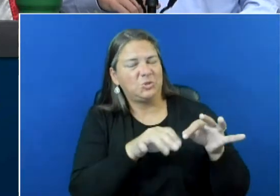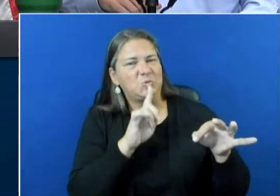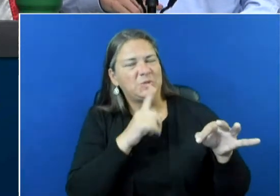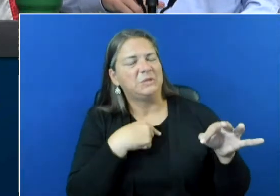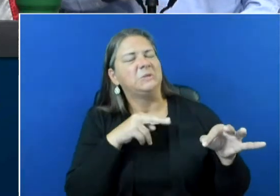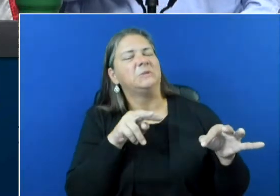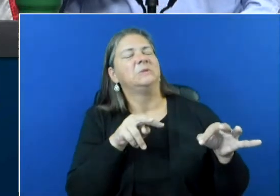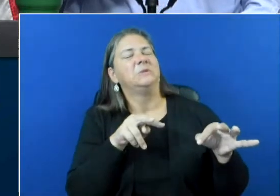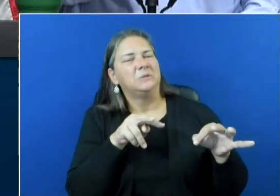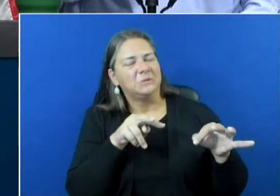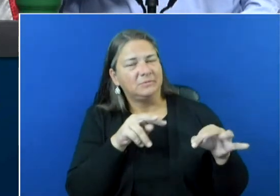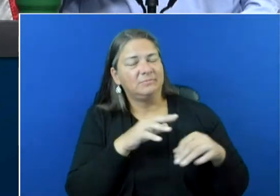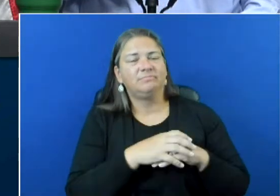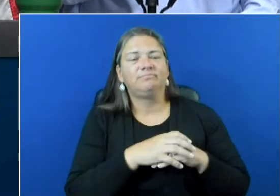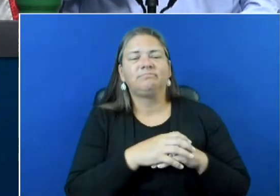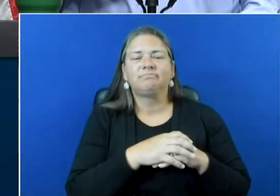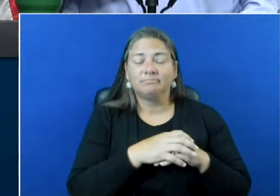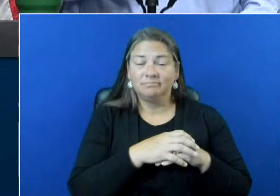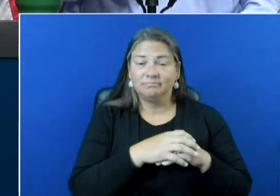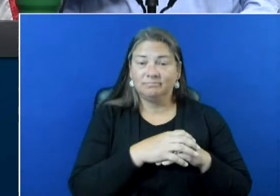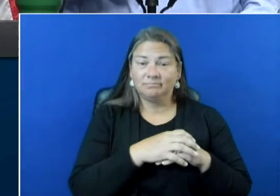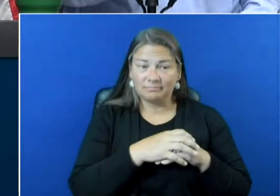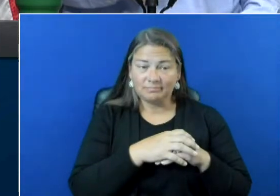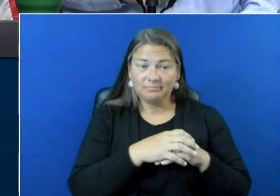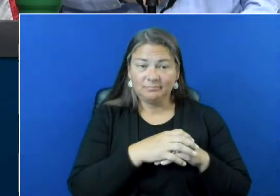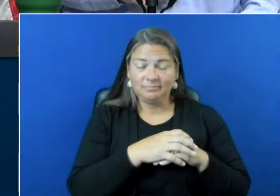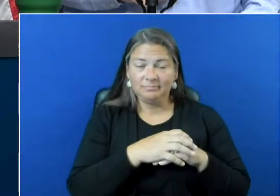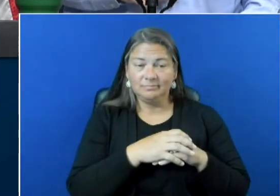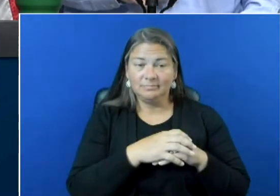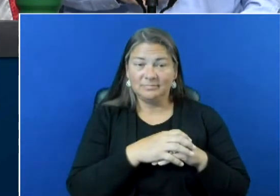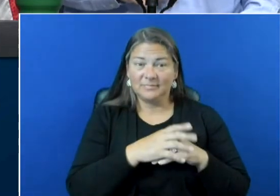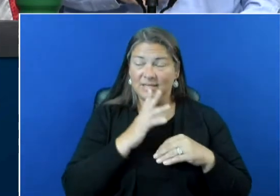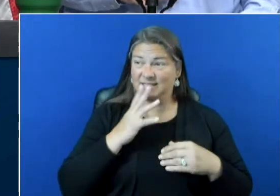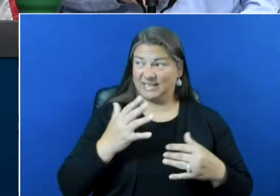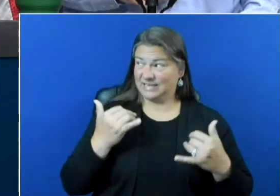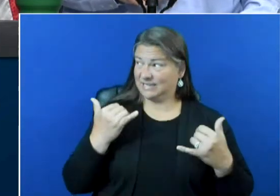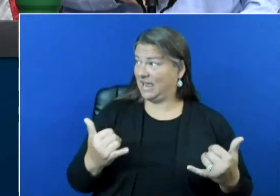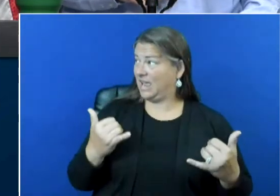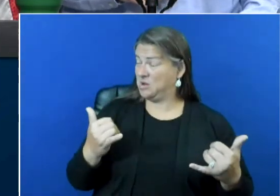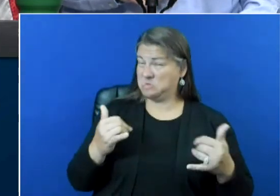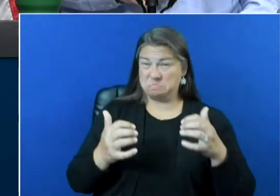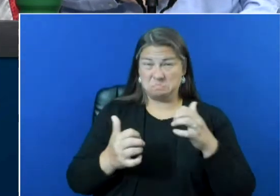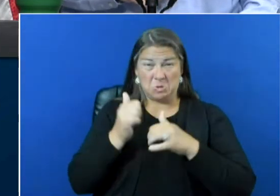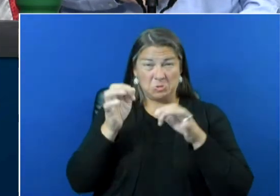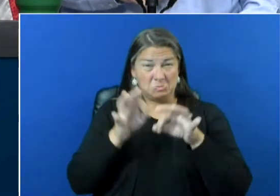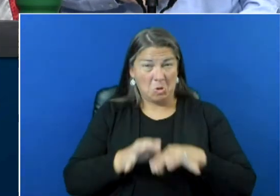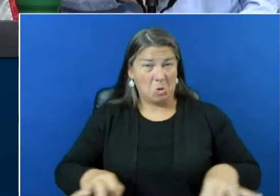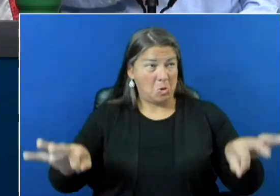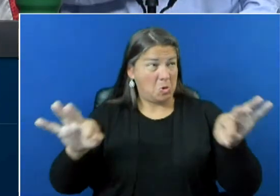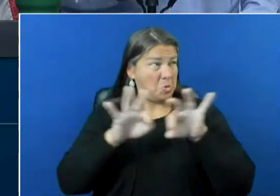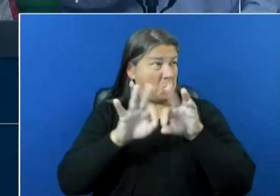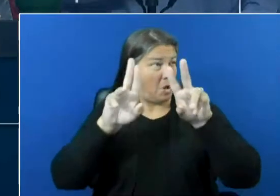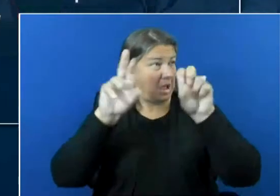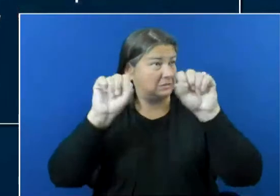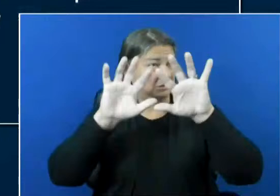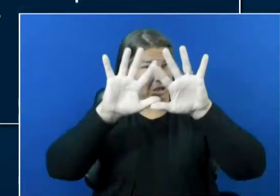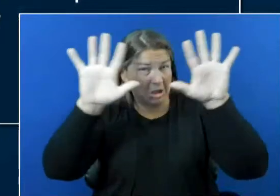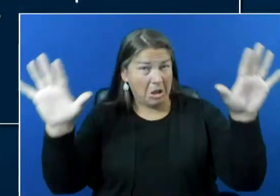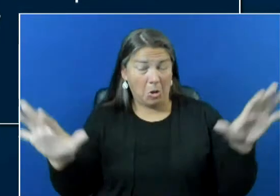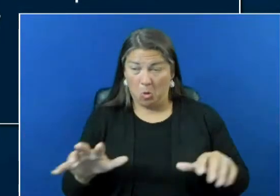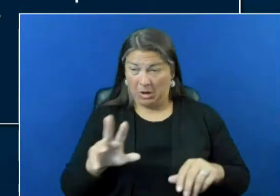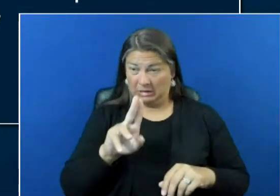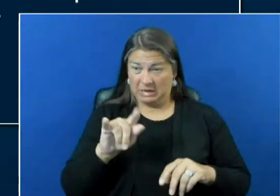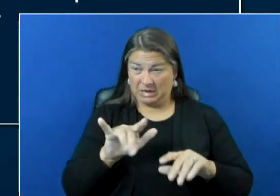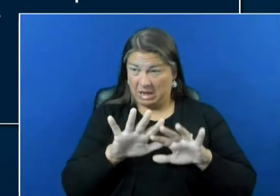no more immediately pressing public interest in this country or in this state than persuading people